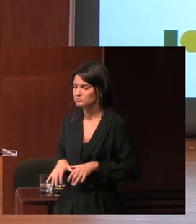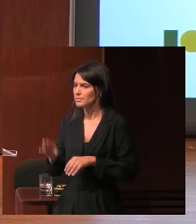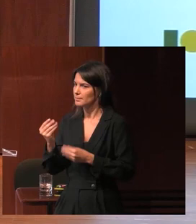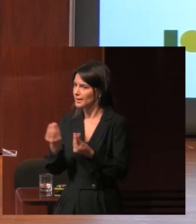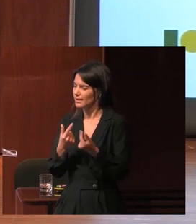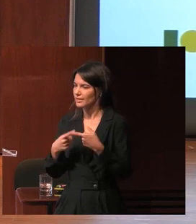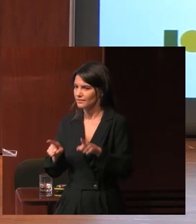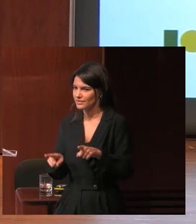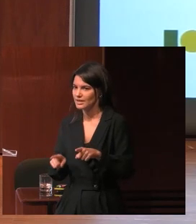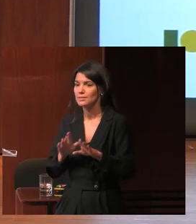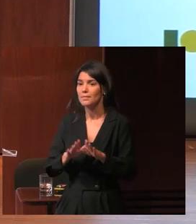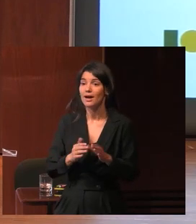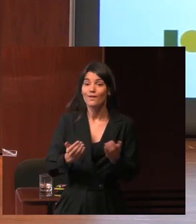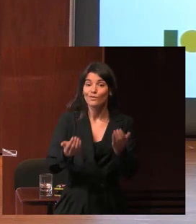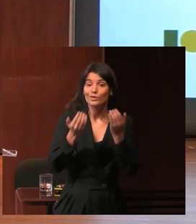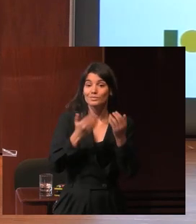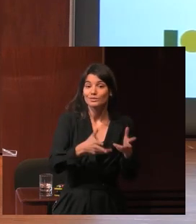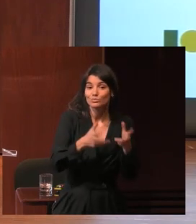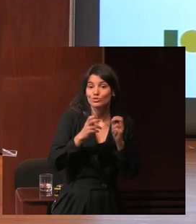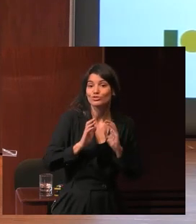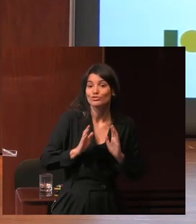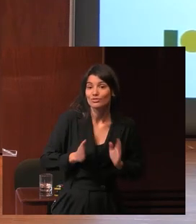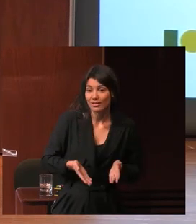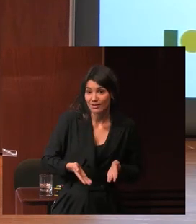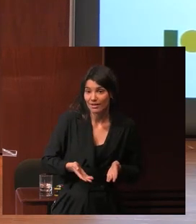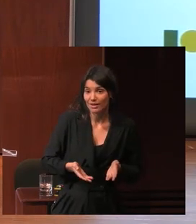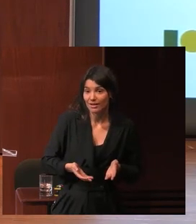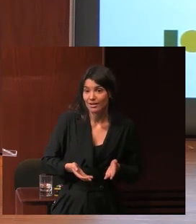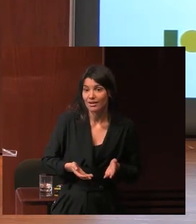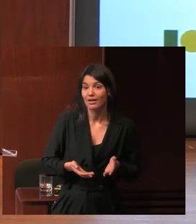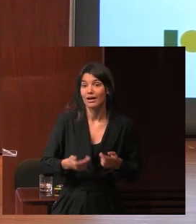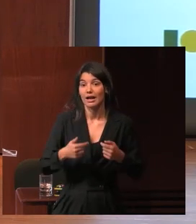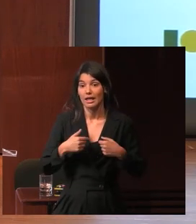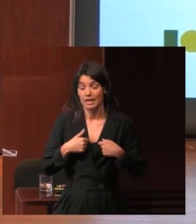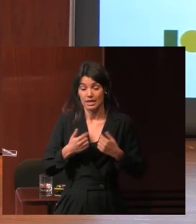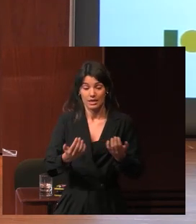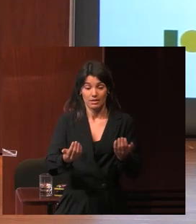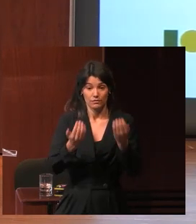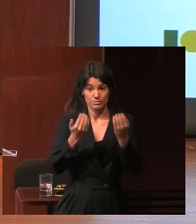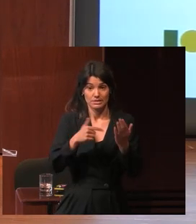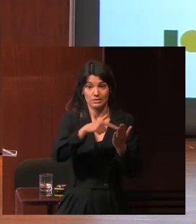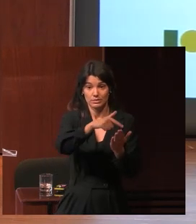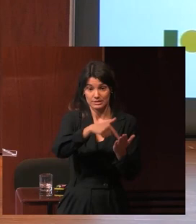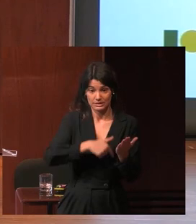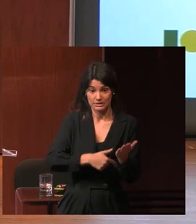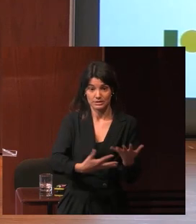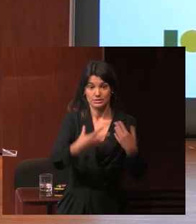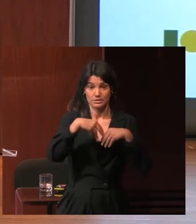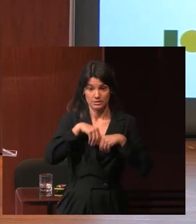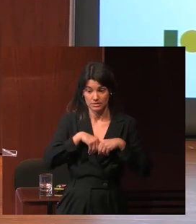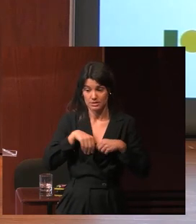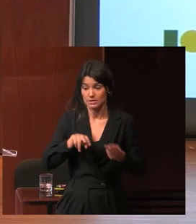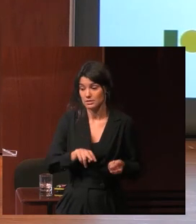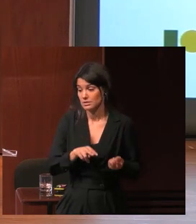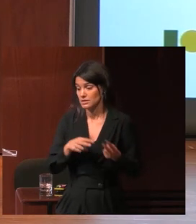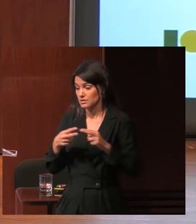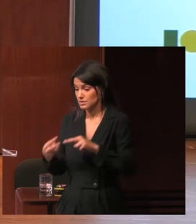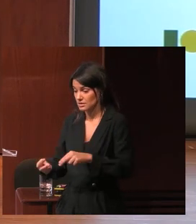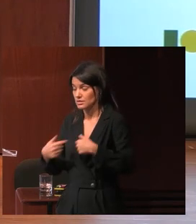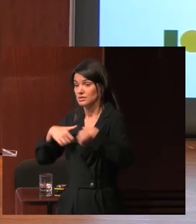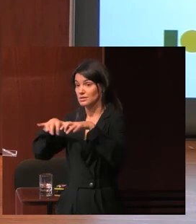by doing this, by reframing the information, by rewriting the information, also the pupils